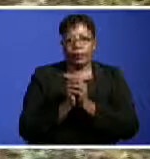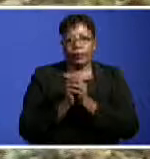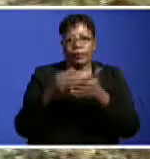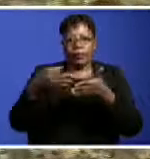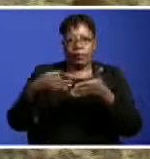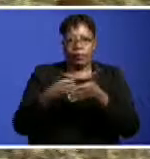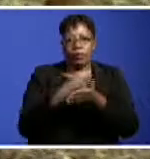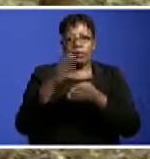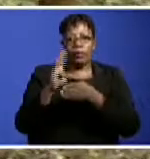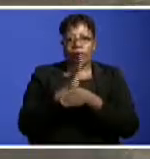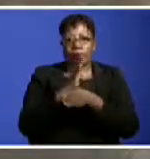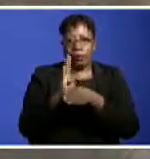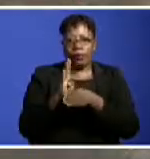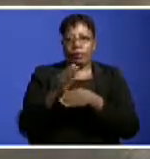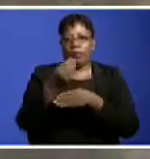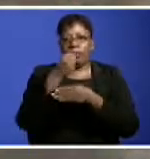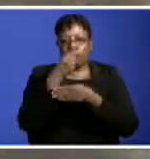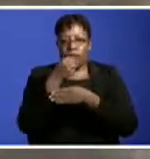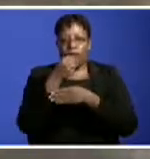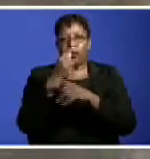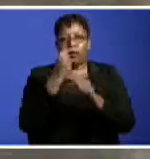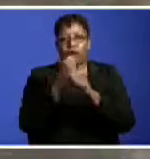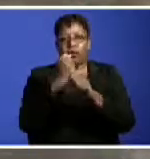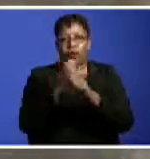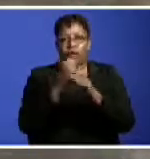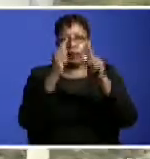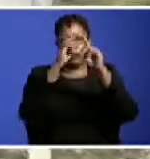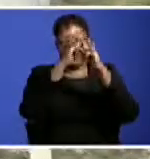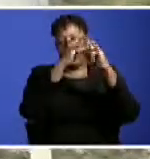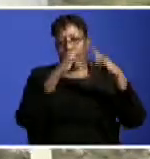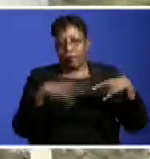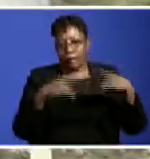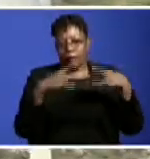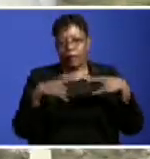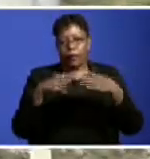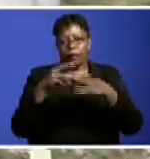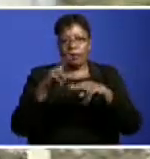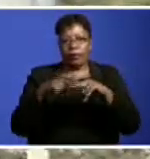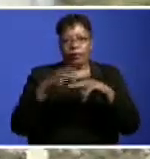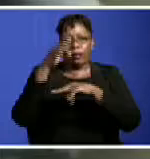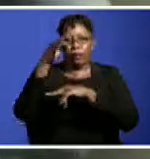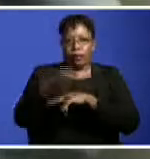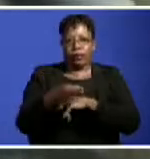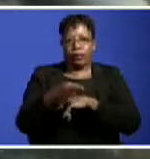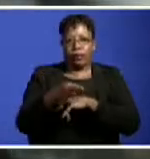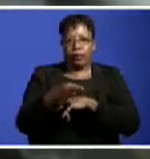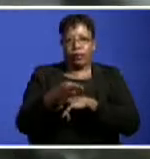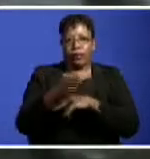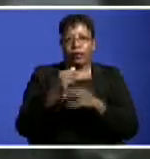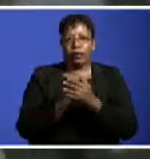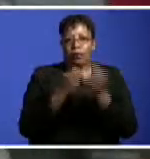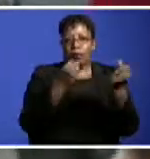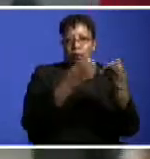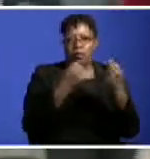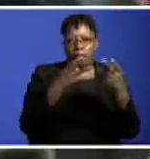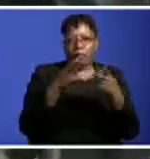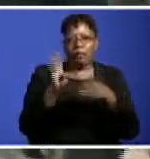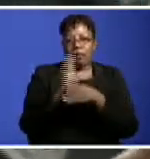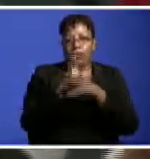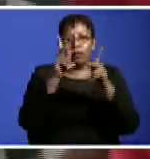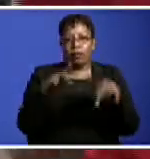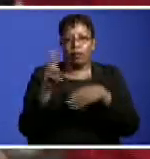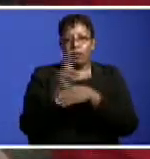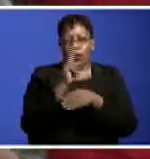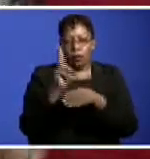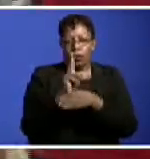Fresh new businesses, food trucks, tents, and stalls sit out in front of the Dundas Theatre. Dozens of entrepreneurs have been